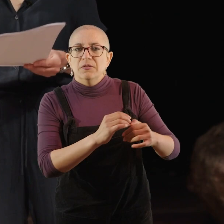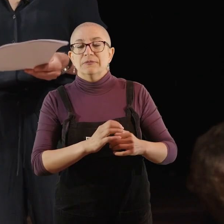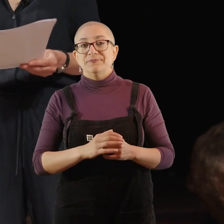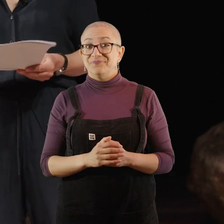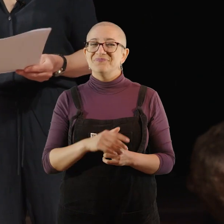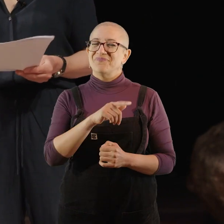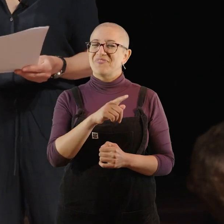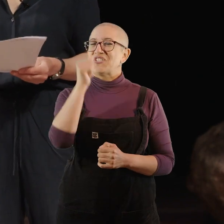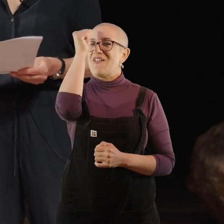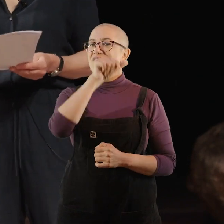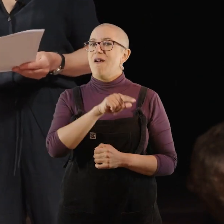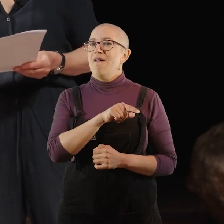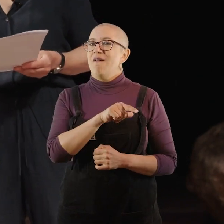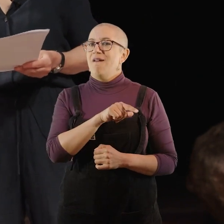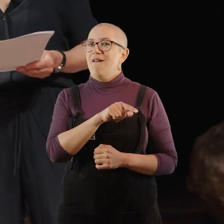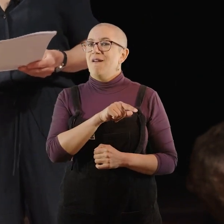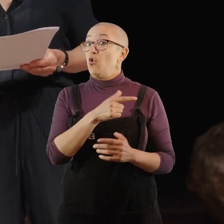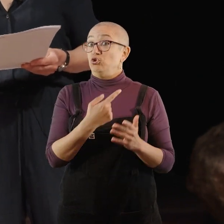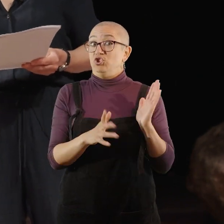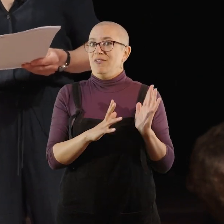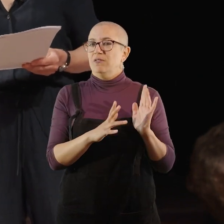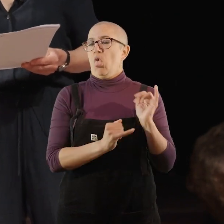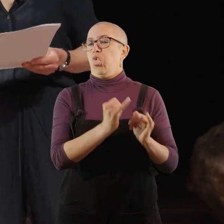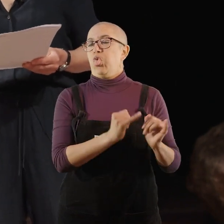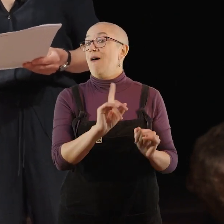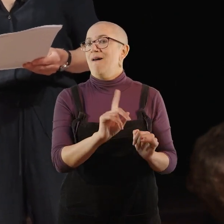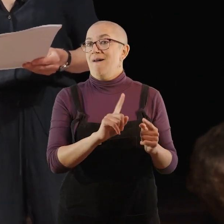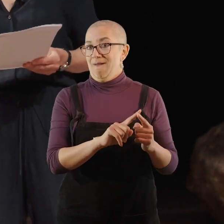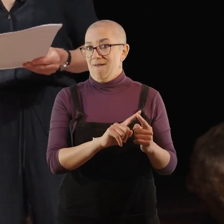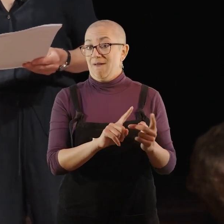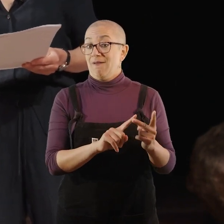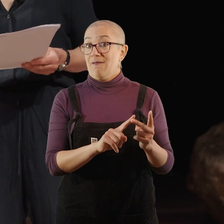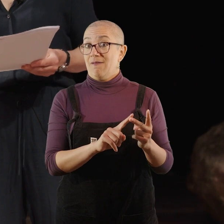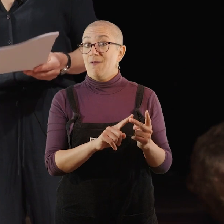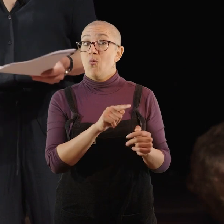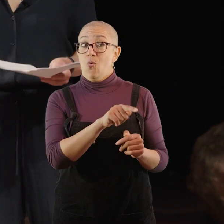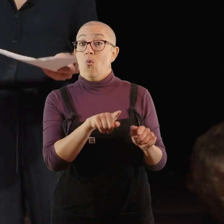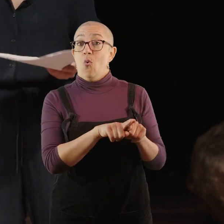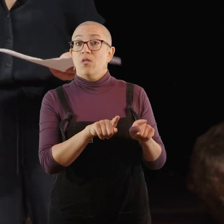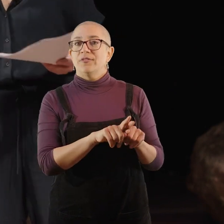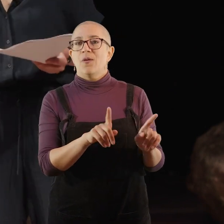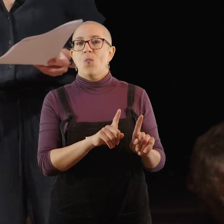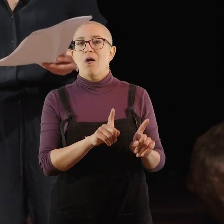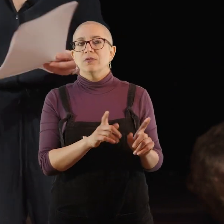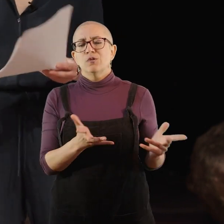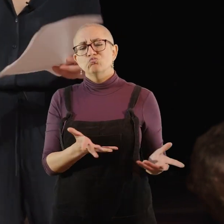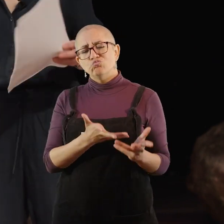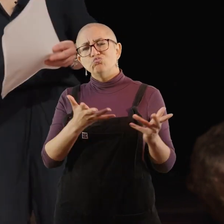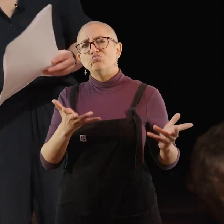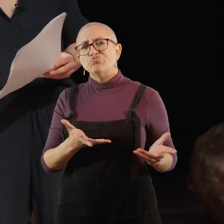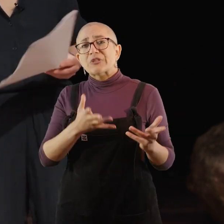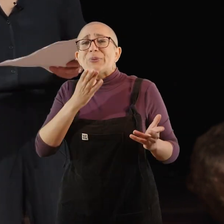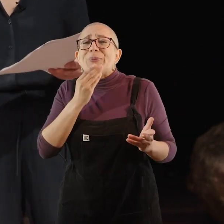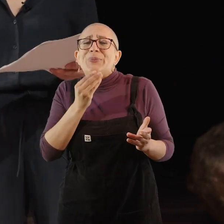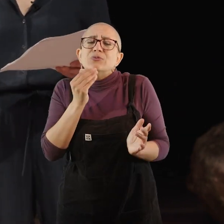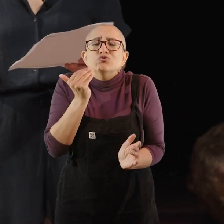she's clever though, because that's not the only thing she does. She also sort of cajoles him, and she uses